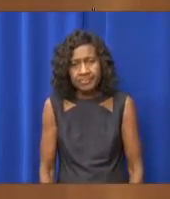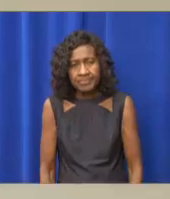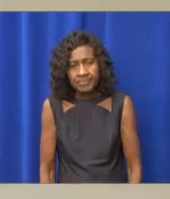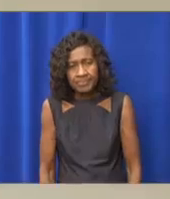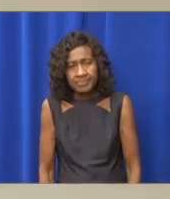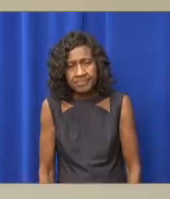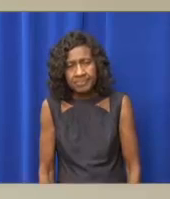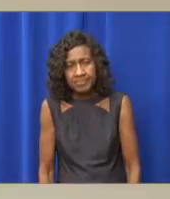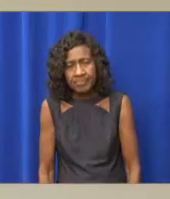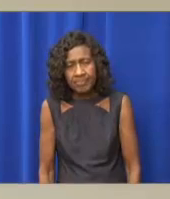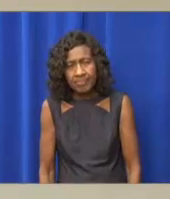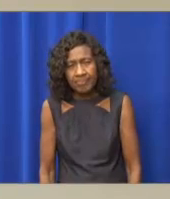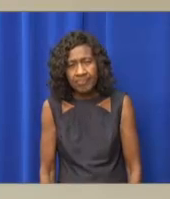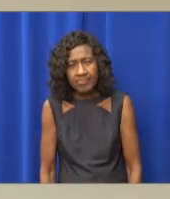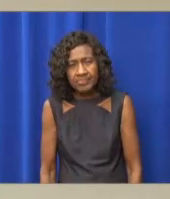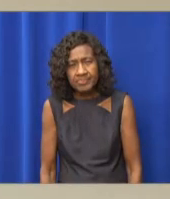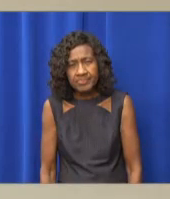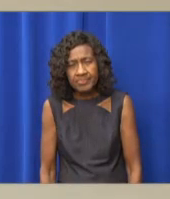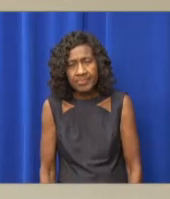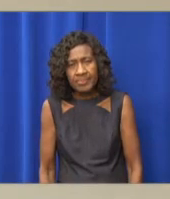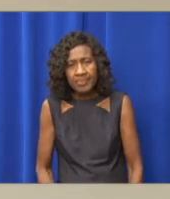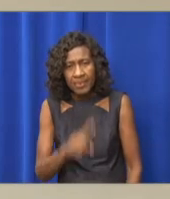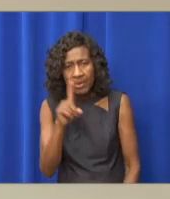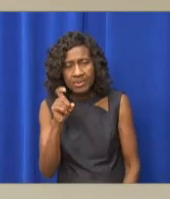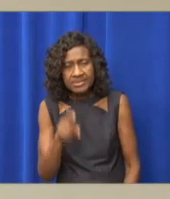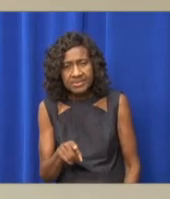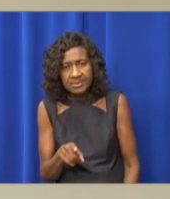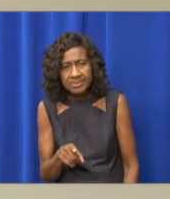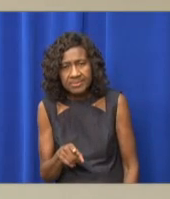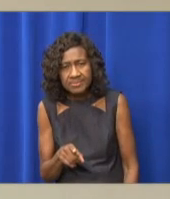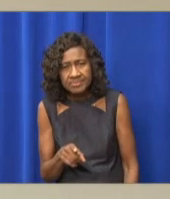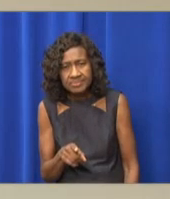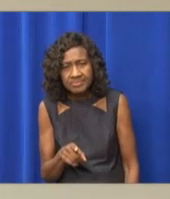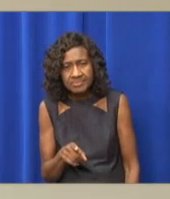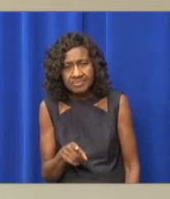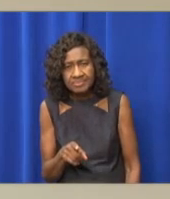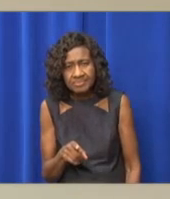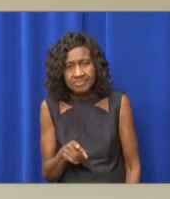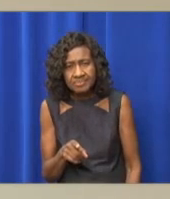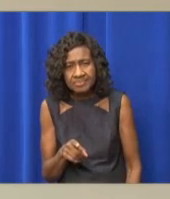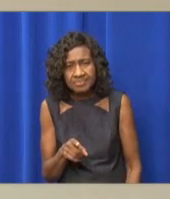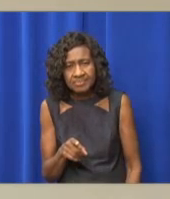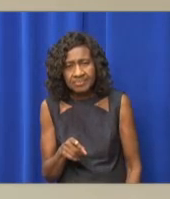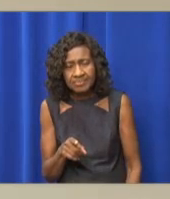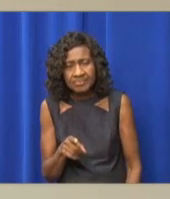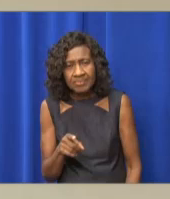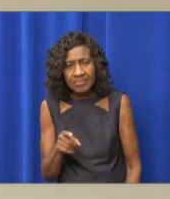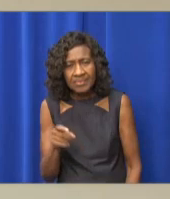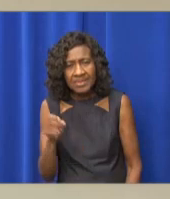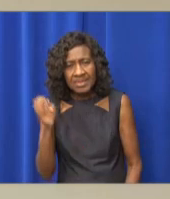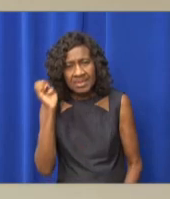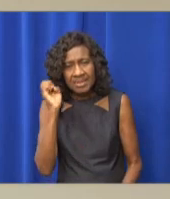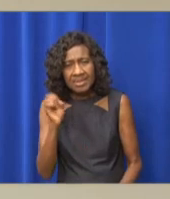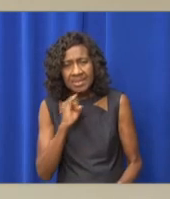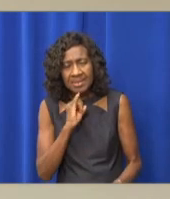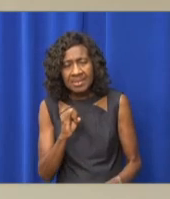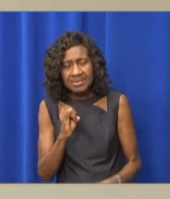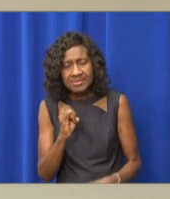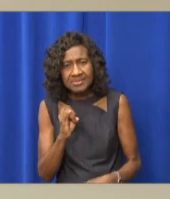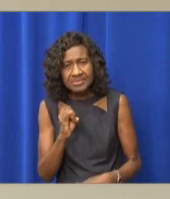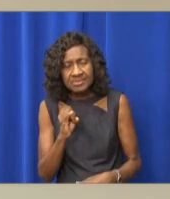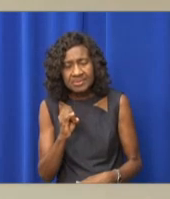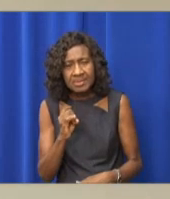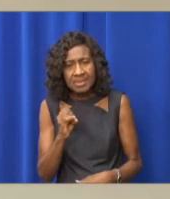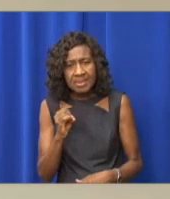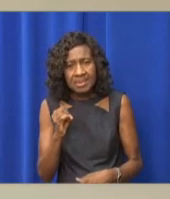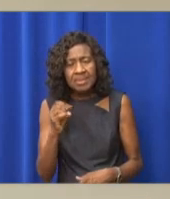And finally, I just, from listening to you, get the sense that you are aware of how much we don't actually know about COVID-19.